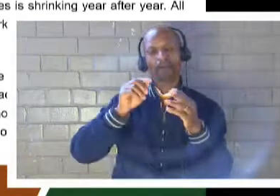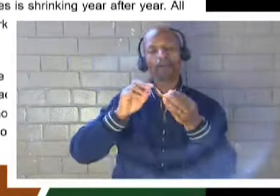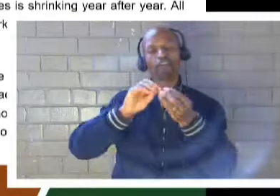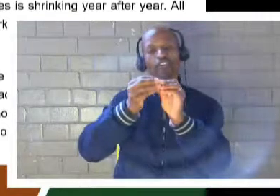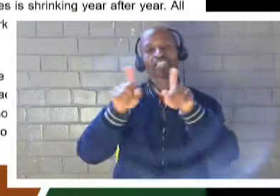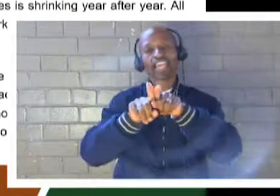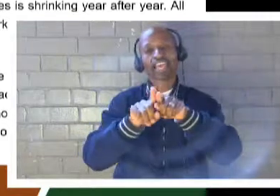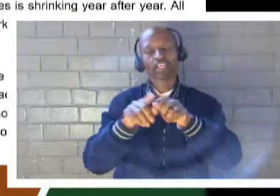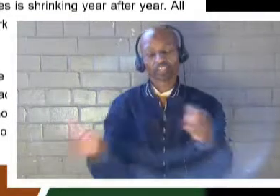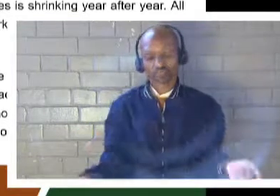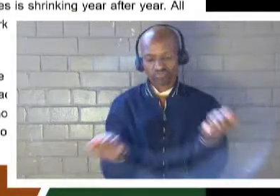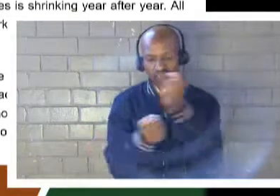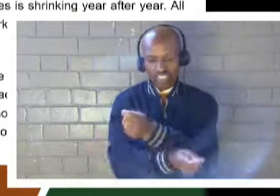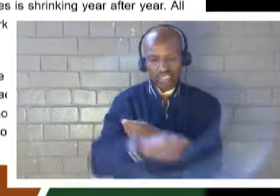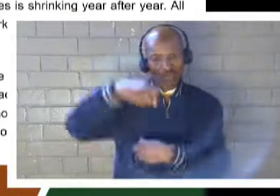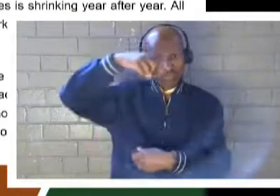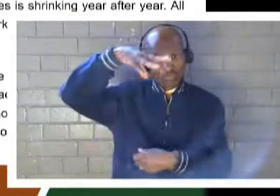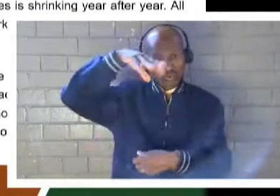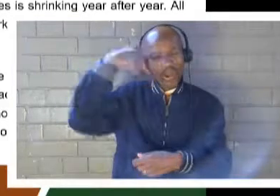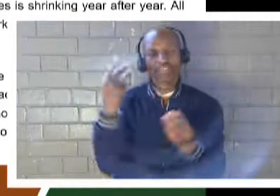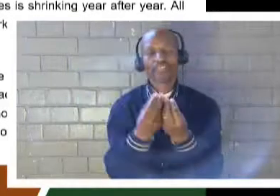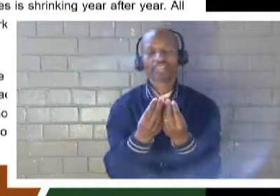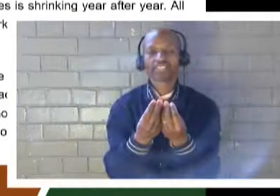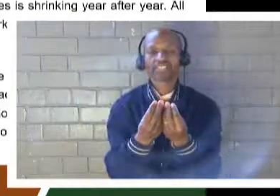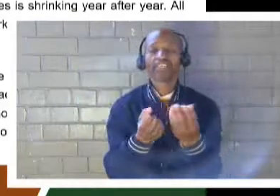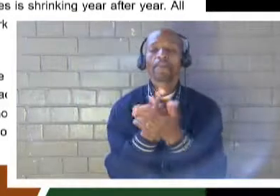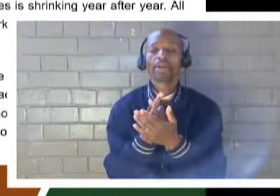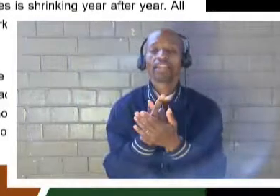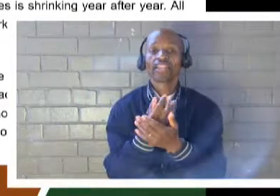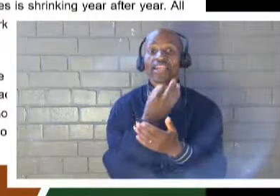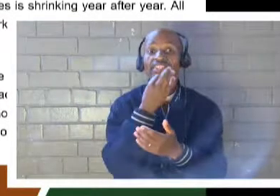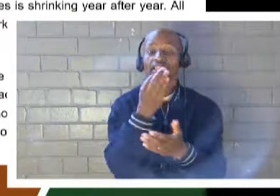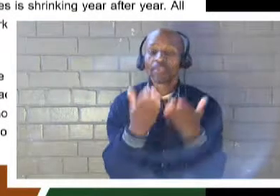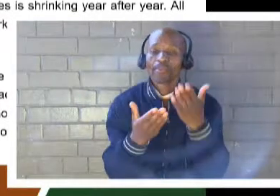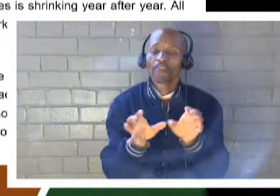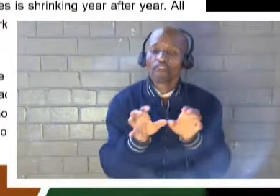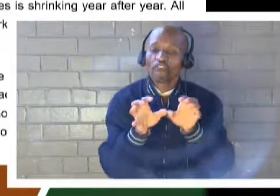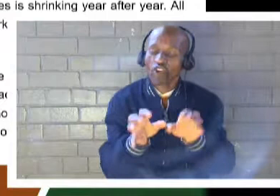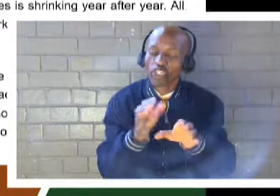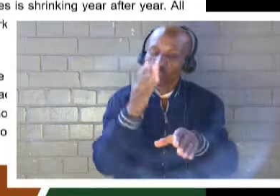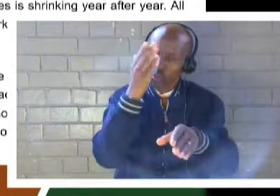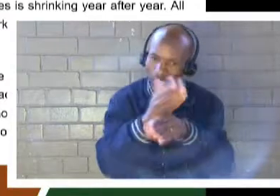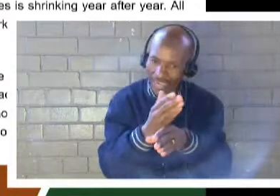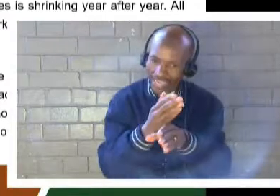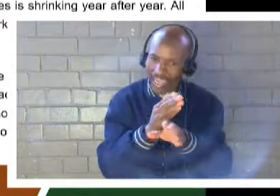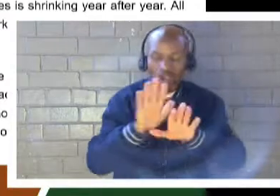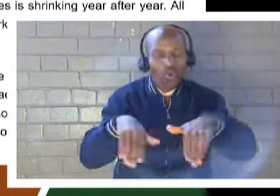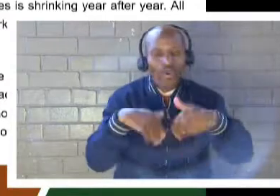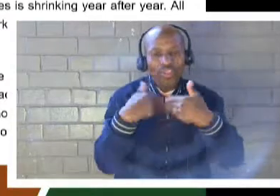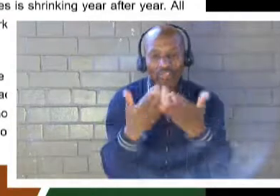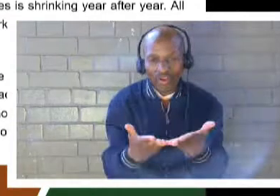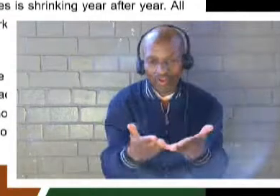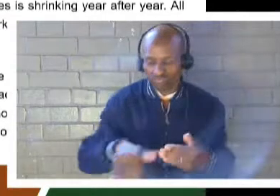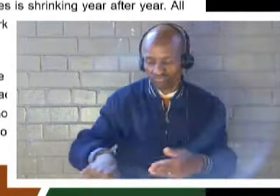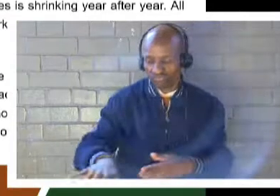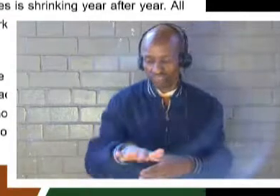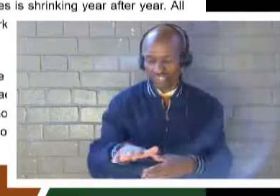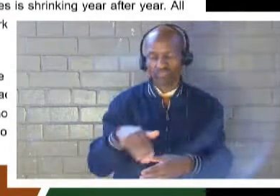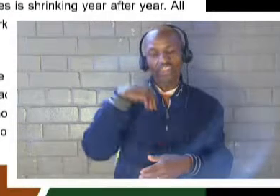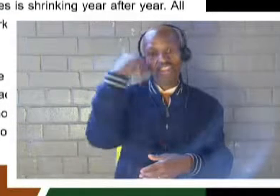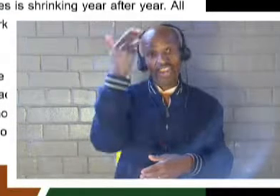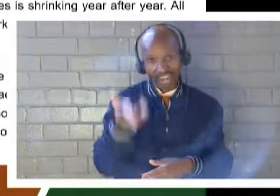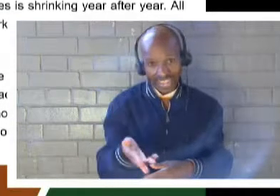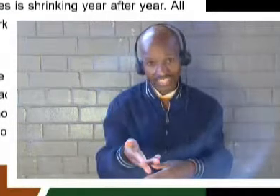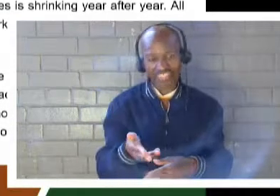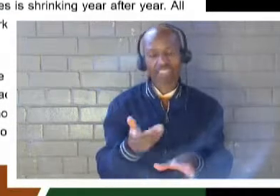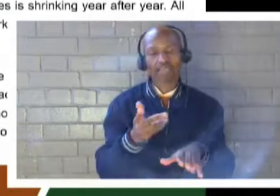as replacing a globe or ablution facilities, implying that they may be forced to operate without ablution facilities for an extended period